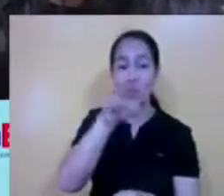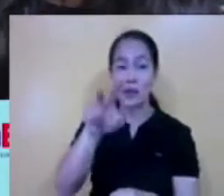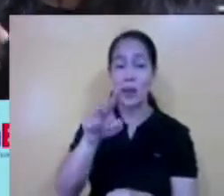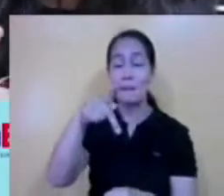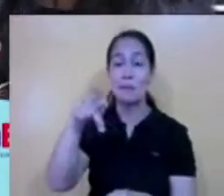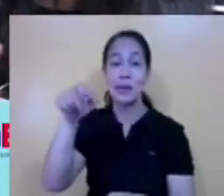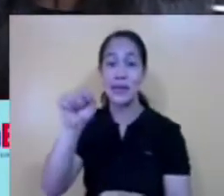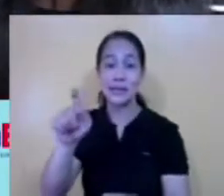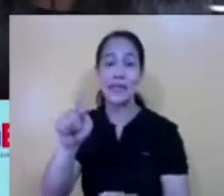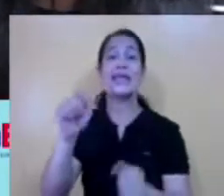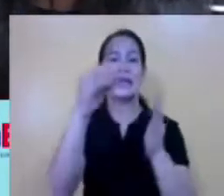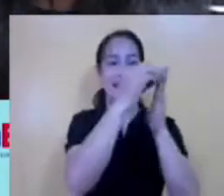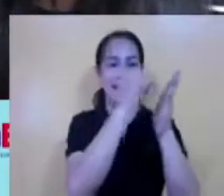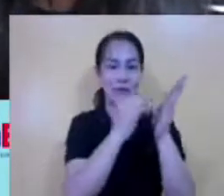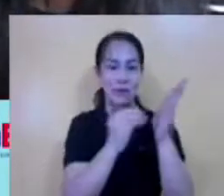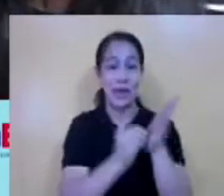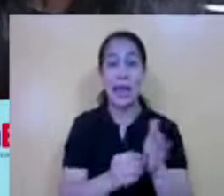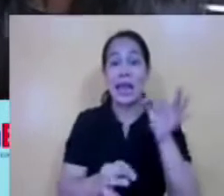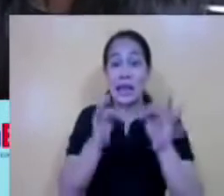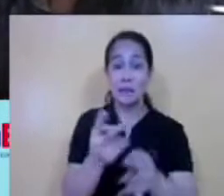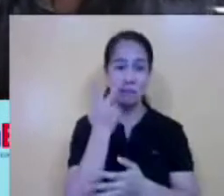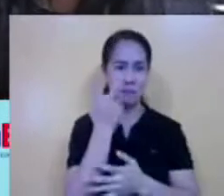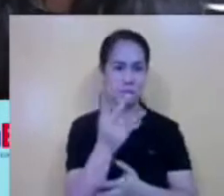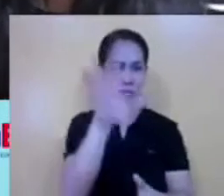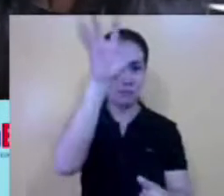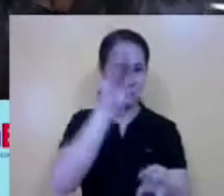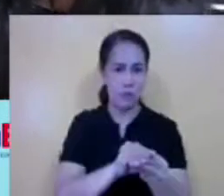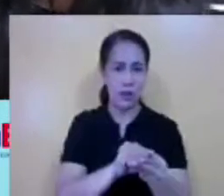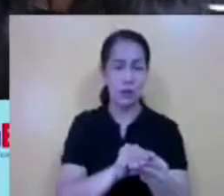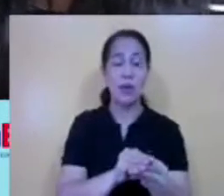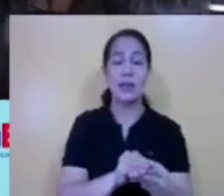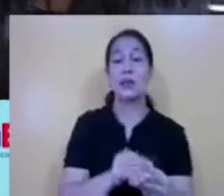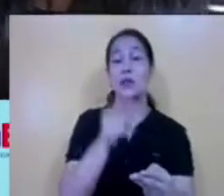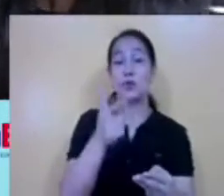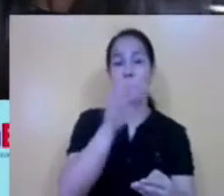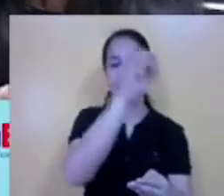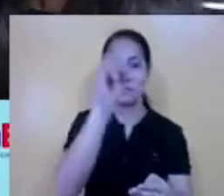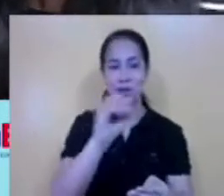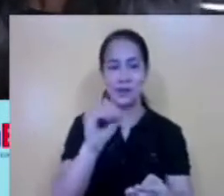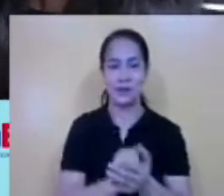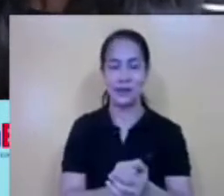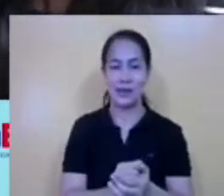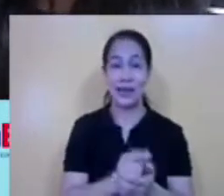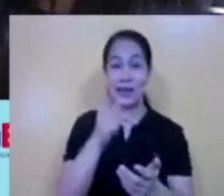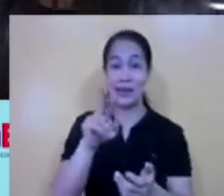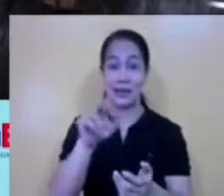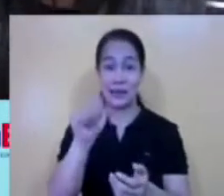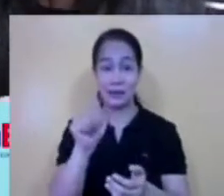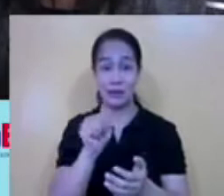indicators. And if you sum all of those up, that is equivalent to 20%. Your KRA2 or your domain